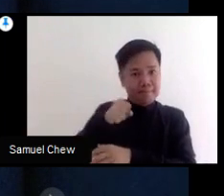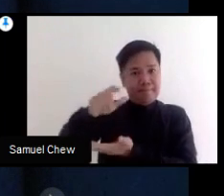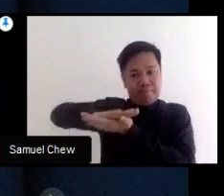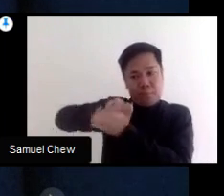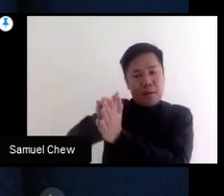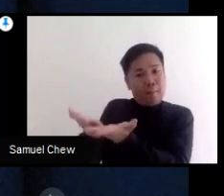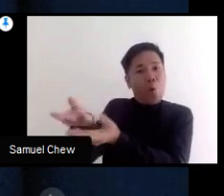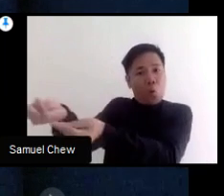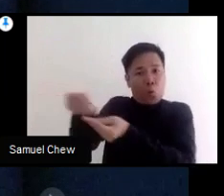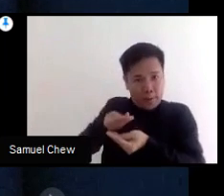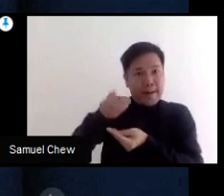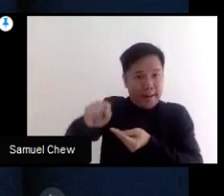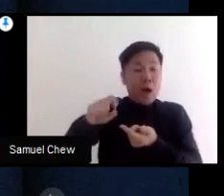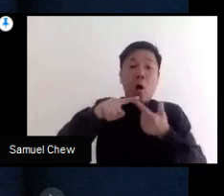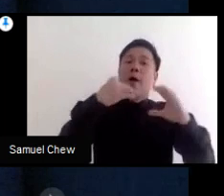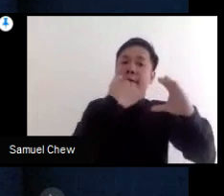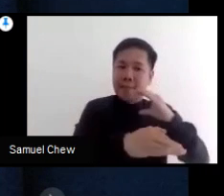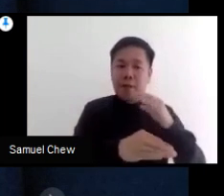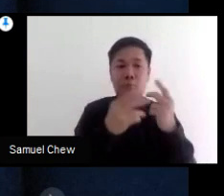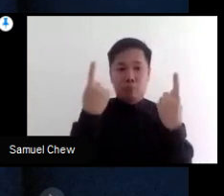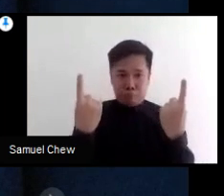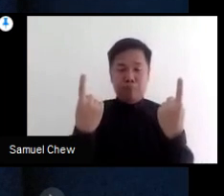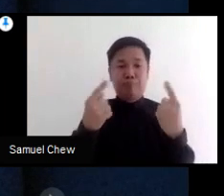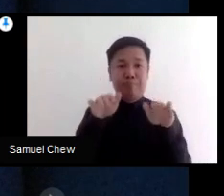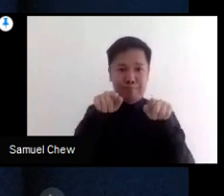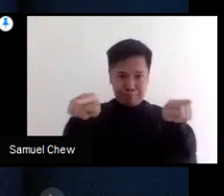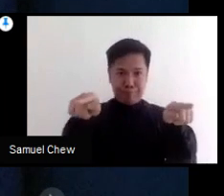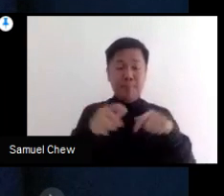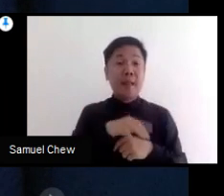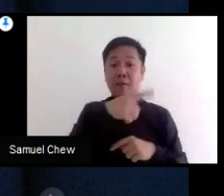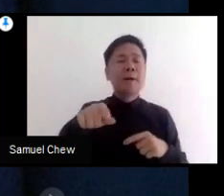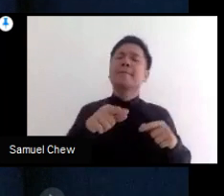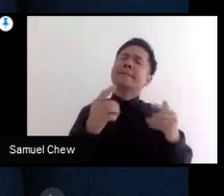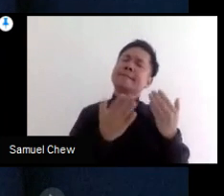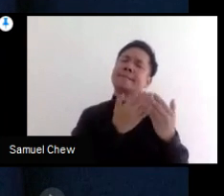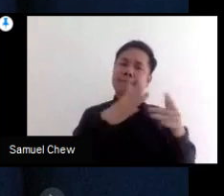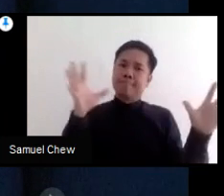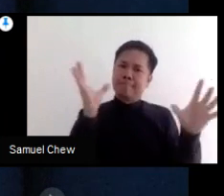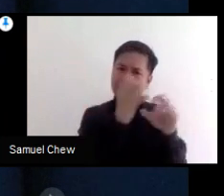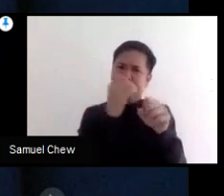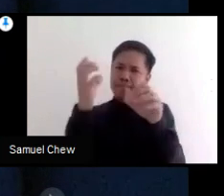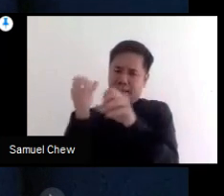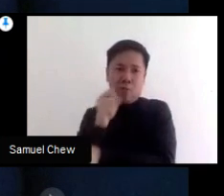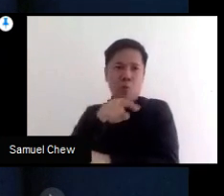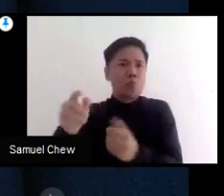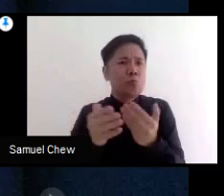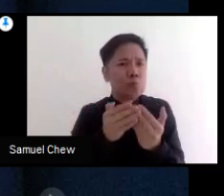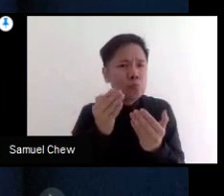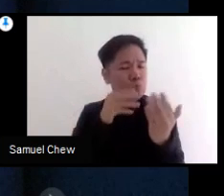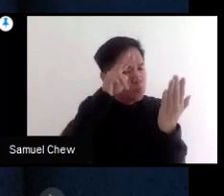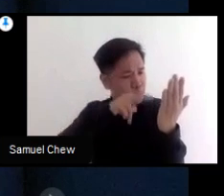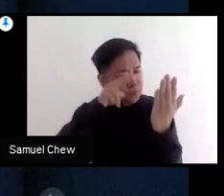are keeping the report format extremely simple so that number of issues that need to be considered are limited. So we will